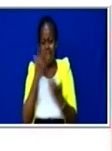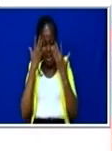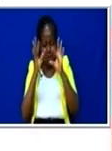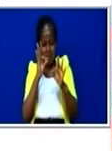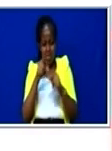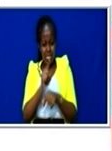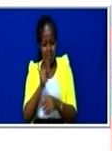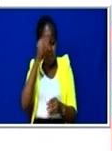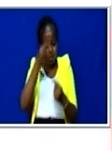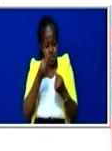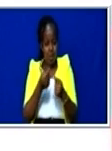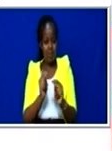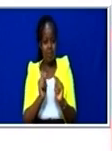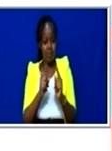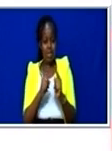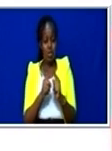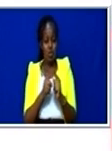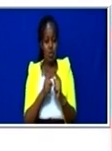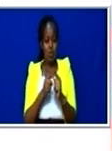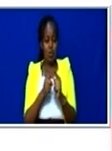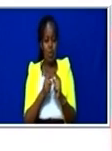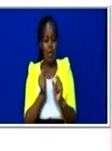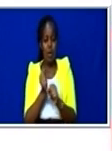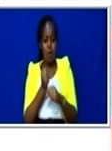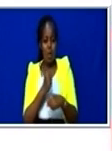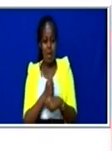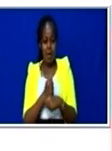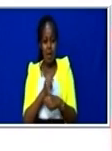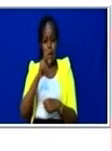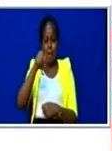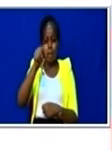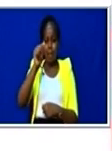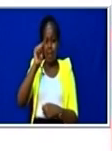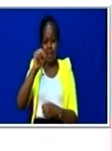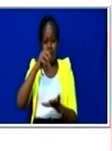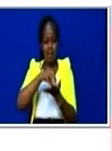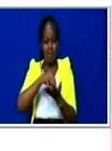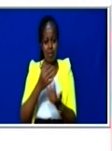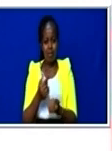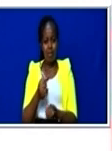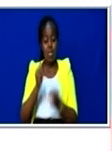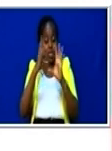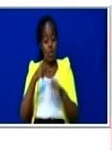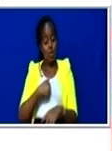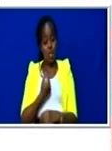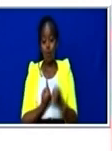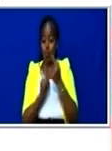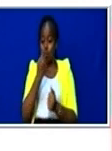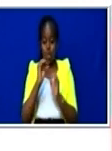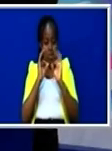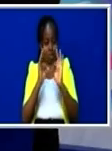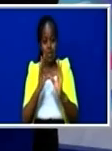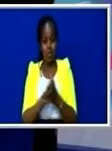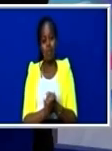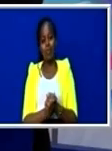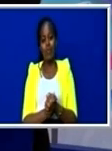tried to make pancakes. Mwalimu, you know I'm a cook, so All that goes without right, saying. all